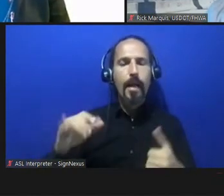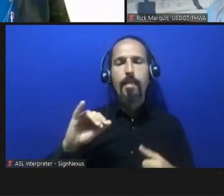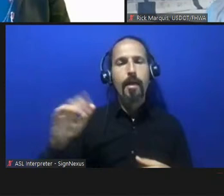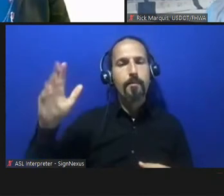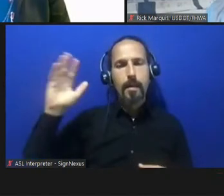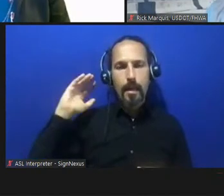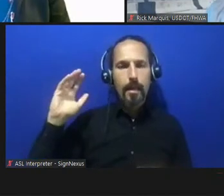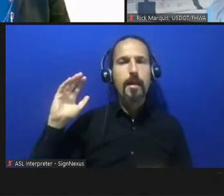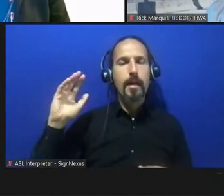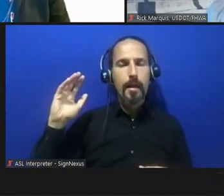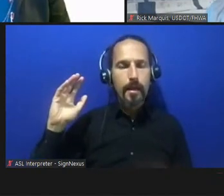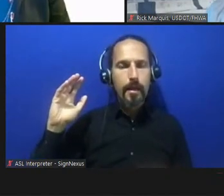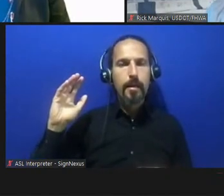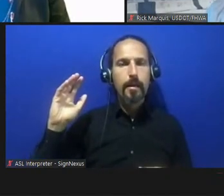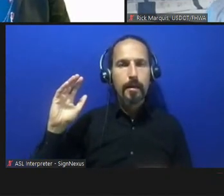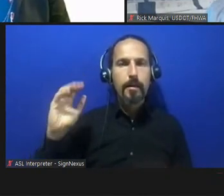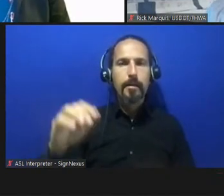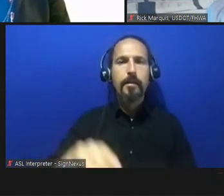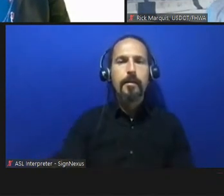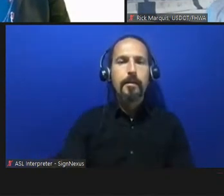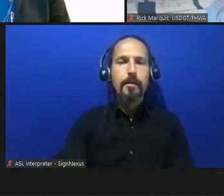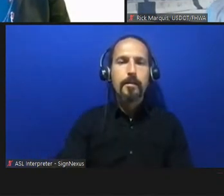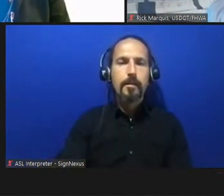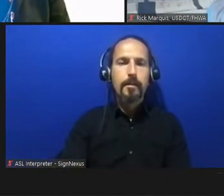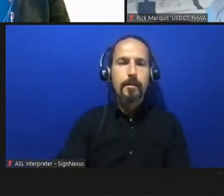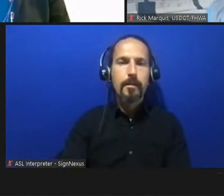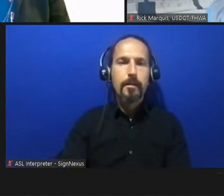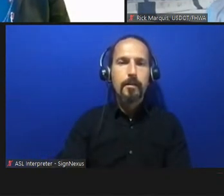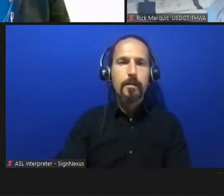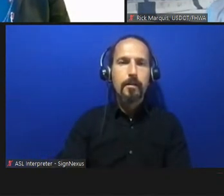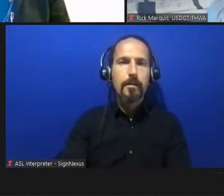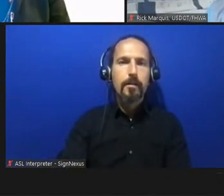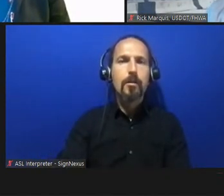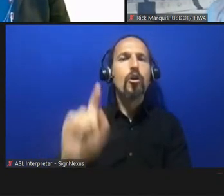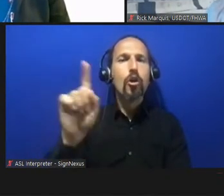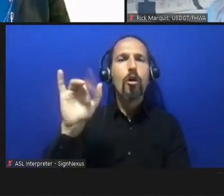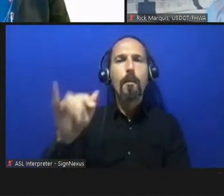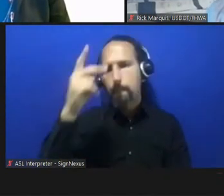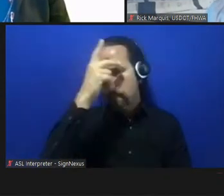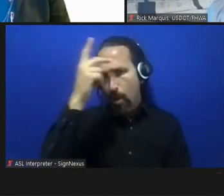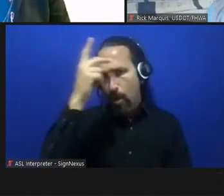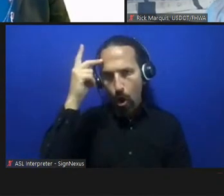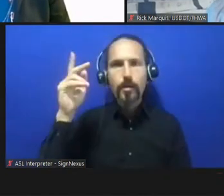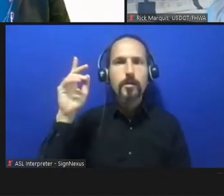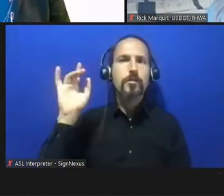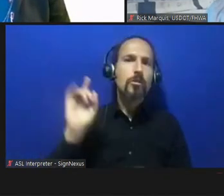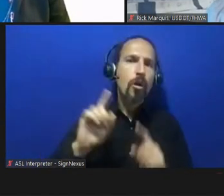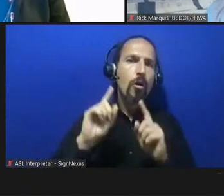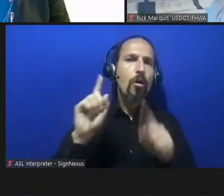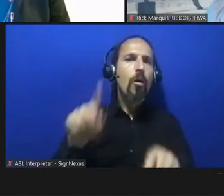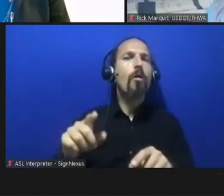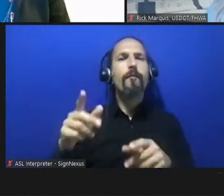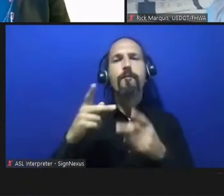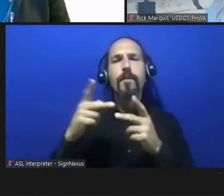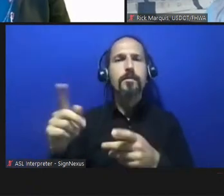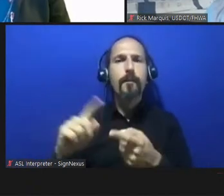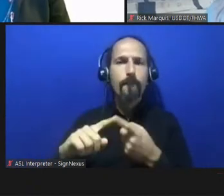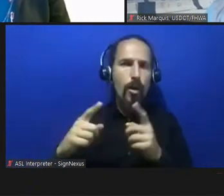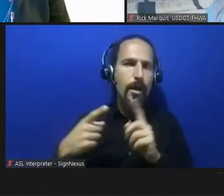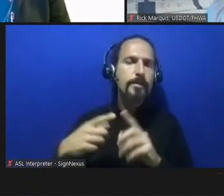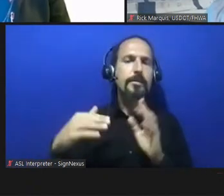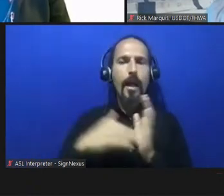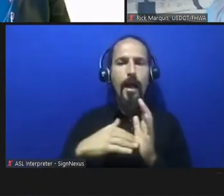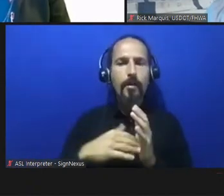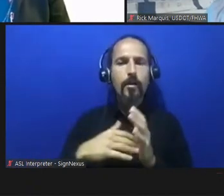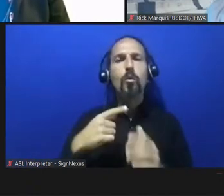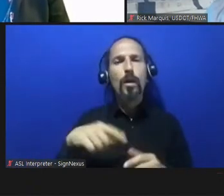then um for to go to the doctors to go to parks shopping visit friends and everything in between we need